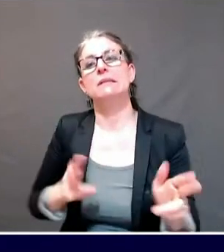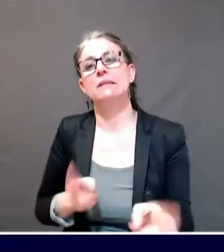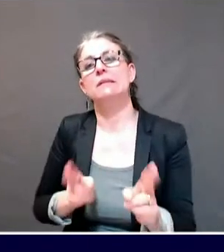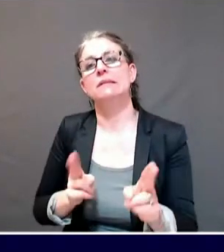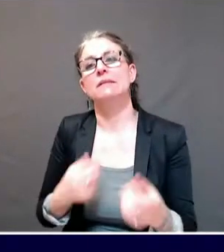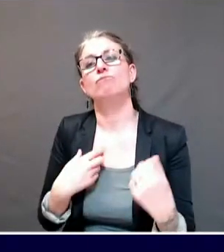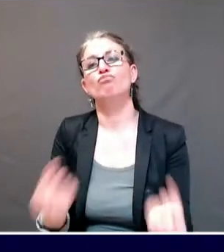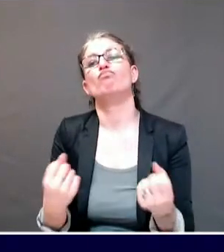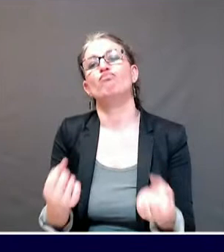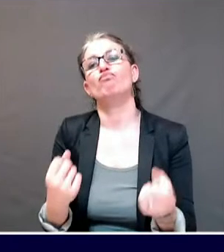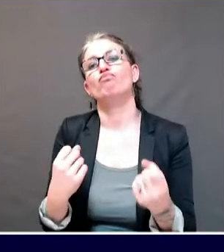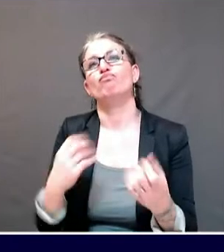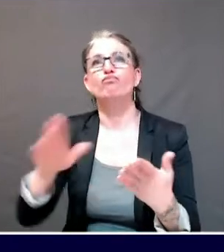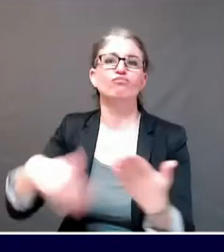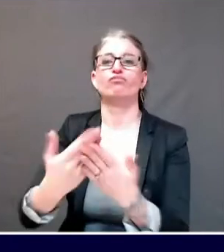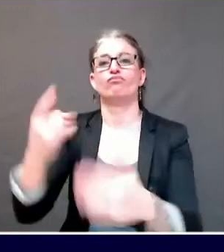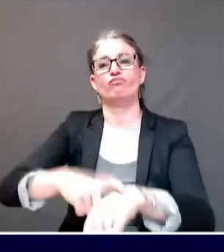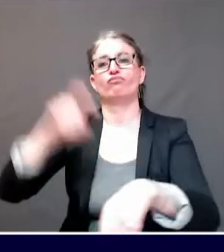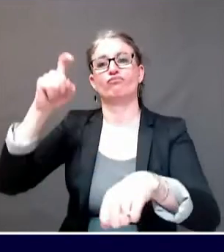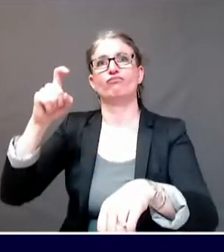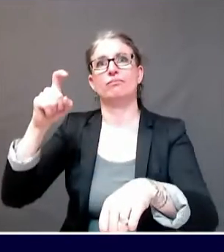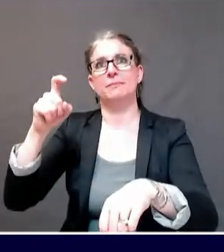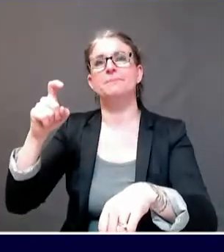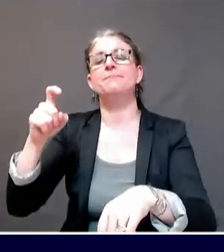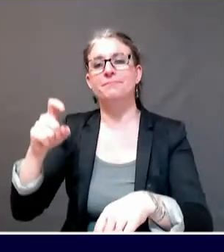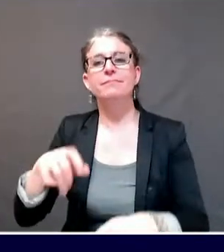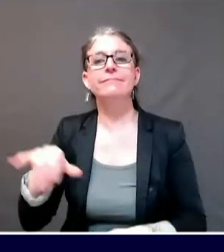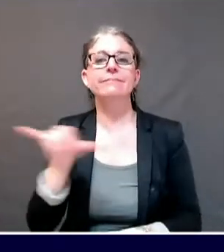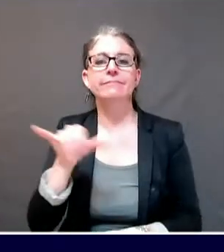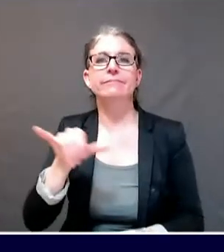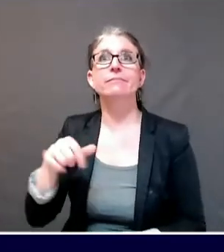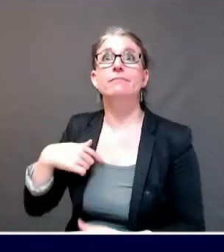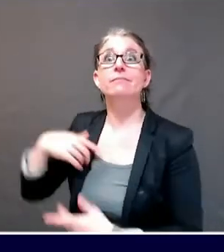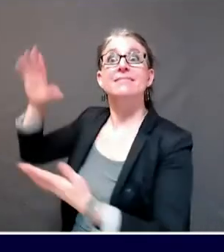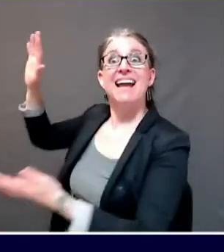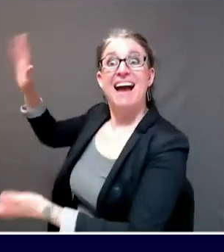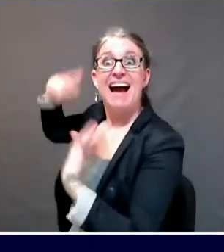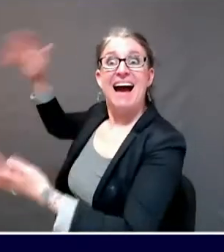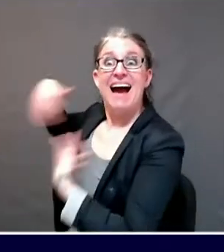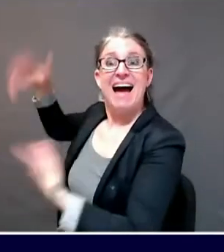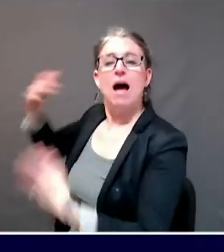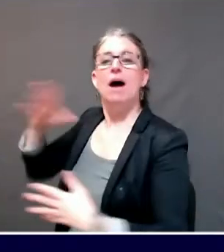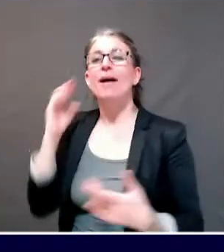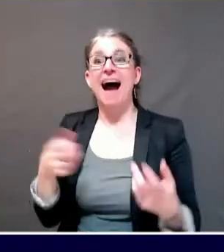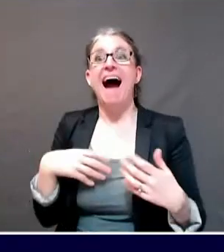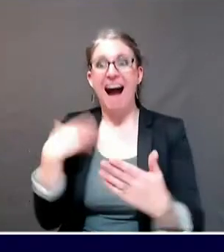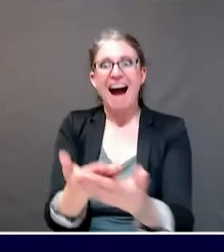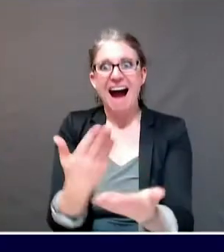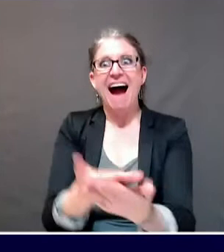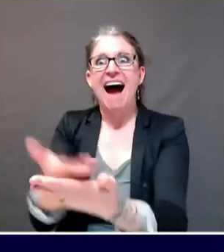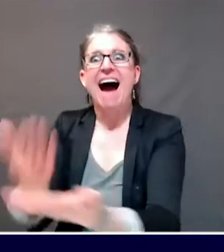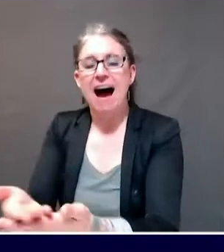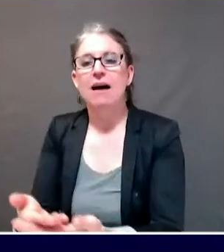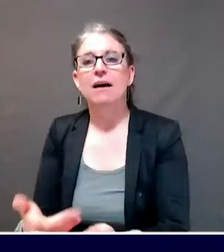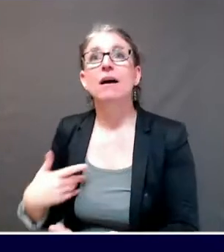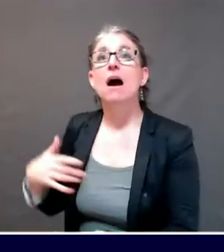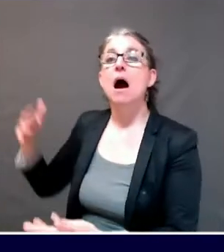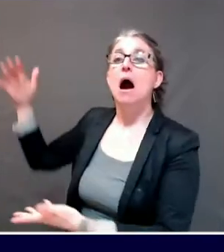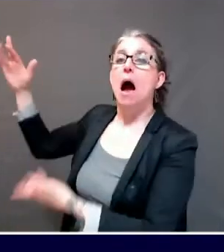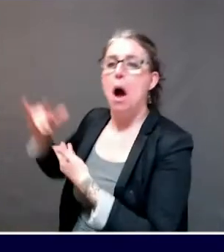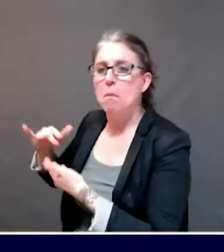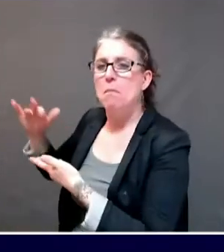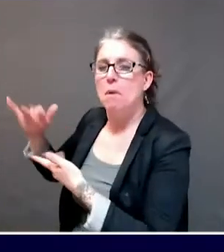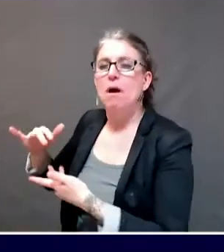hospitals and clinics gain competence and fluency with administering thousands of doses of vaccine. The other thing, Evan, I